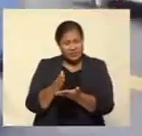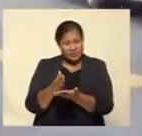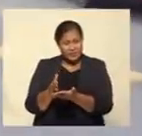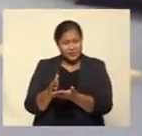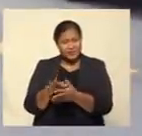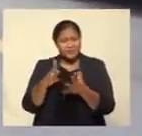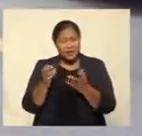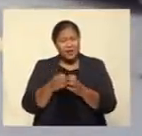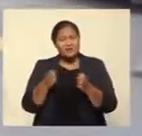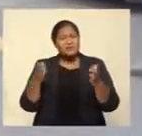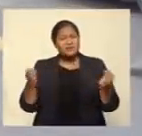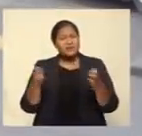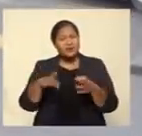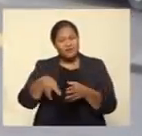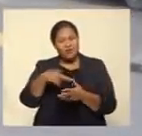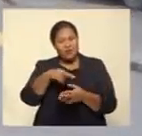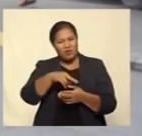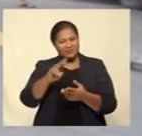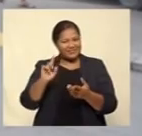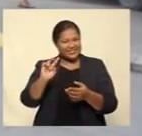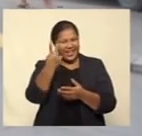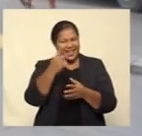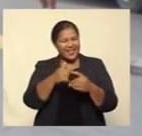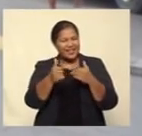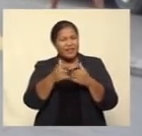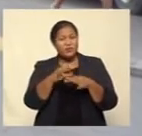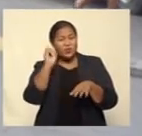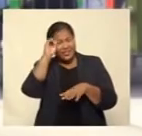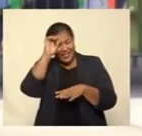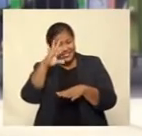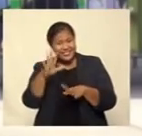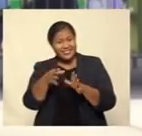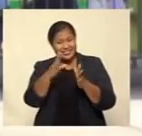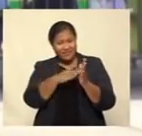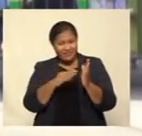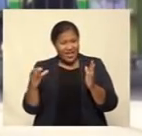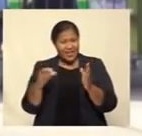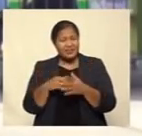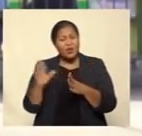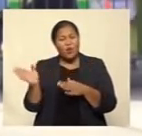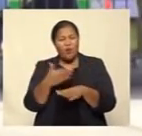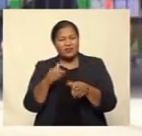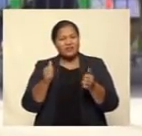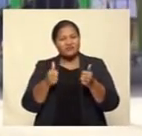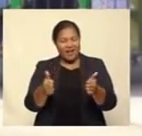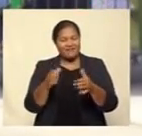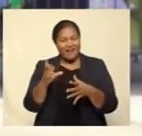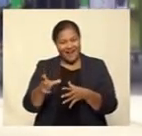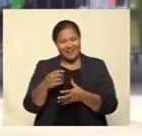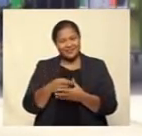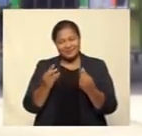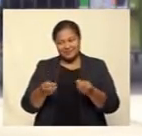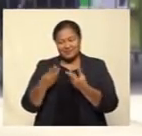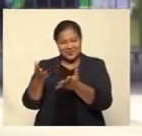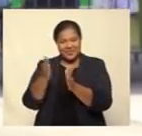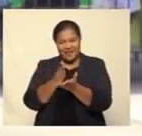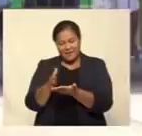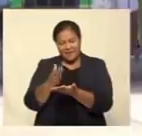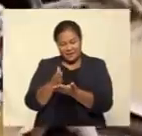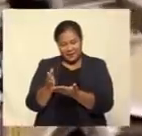extended Phase 4 Round 2 relief to taxi, minibus and hire vehicle drivers. Kritika Kumar, FBC